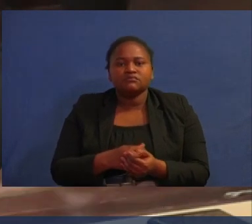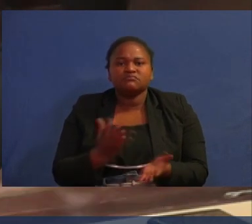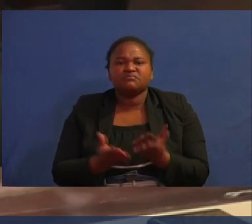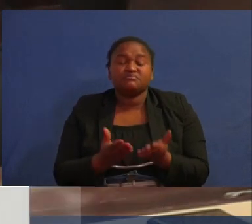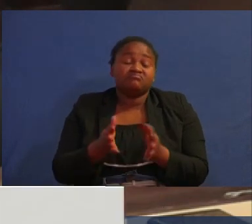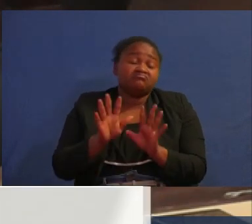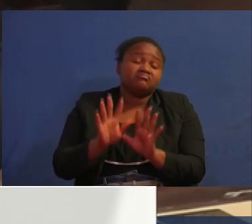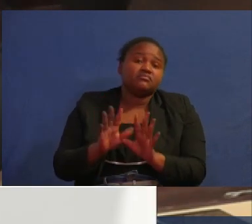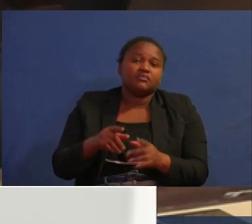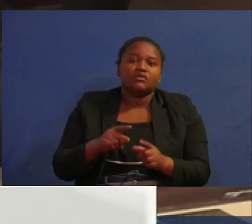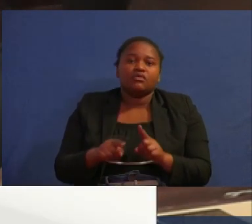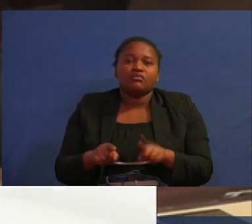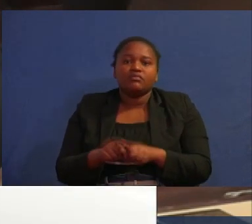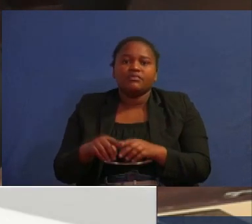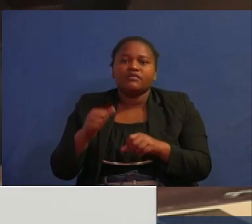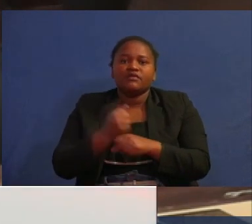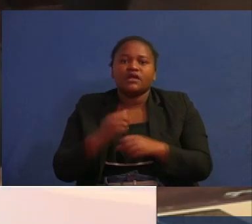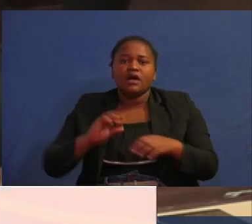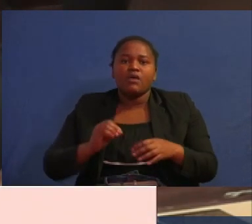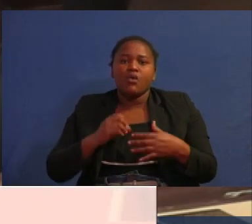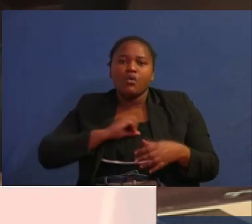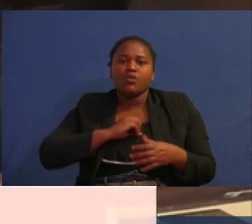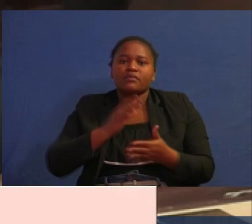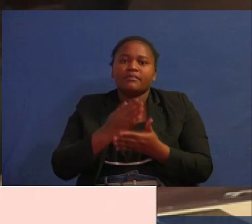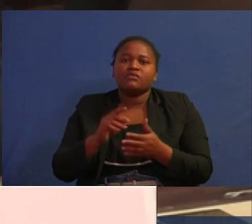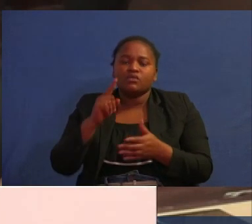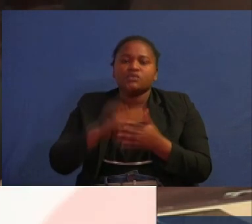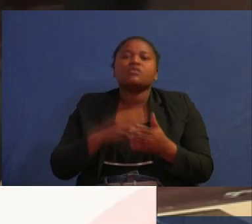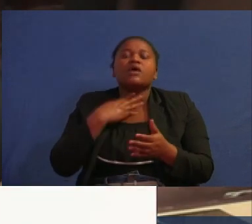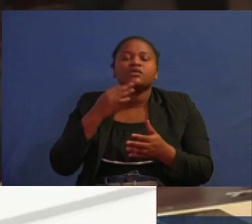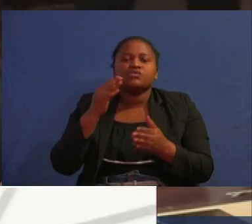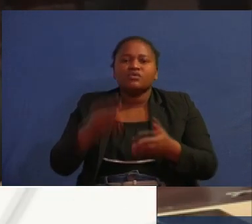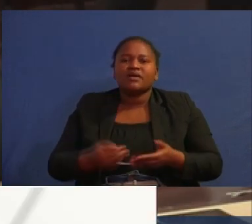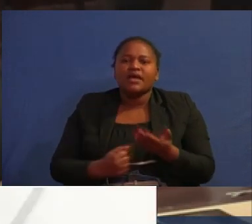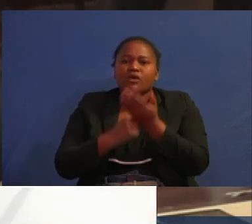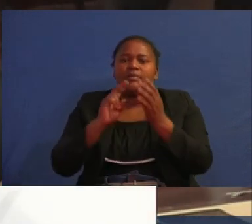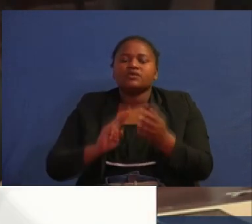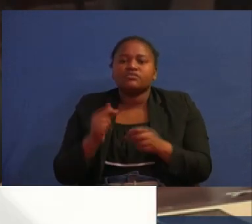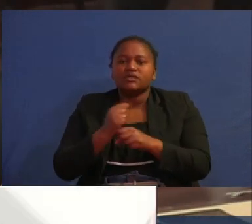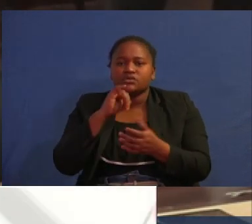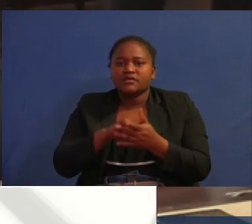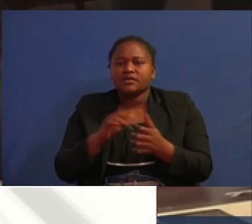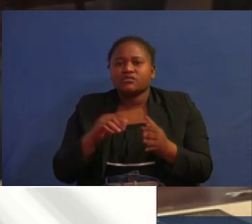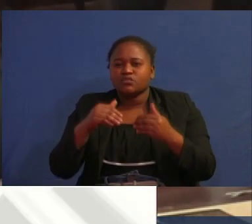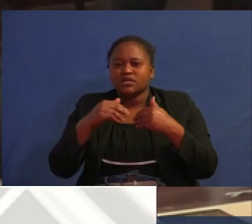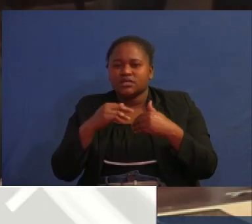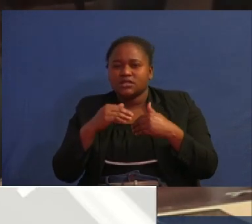That way, but we shall have done our part. What we want is you to facilitate us to make sure that we